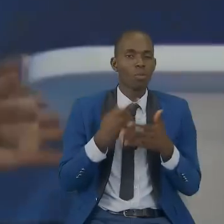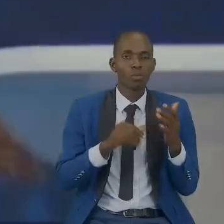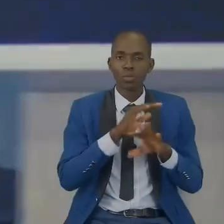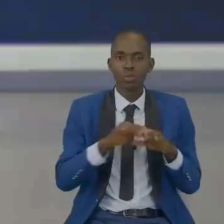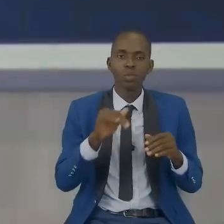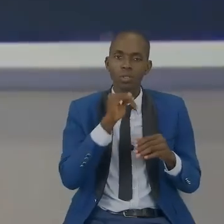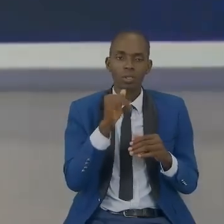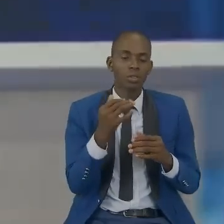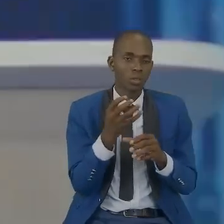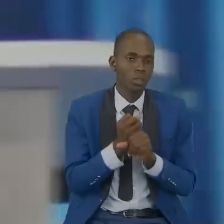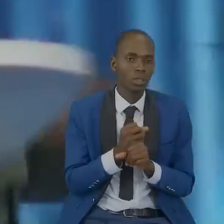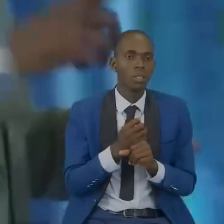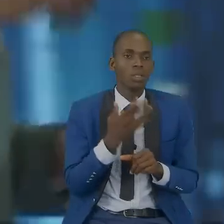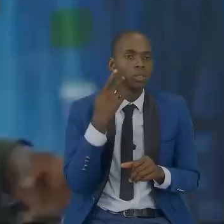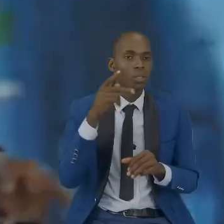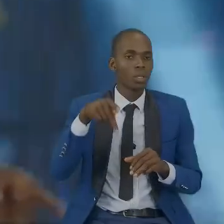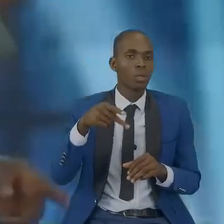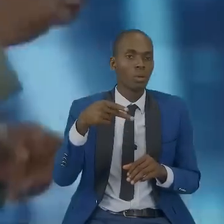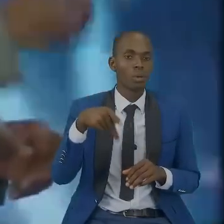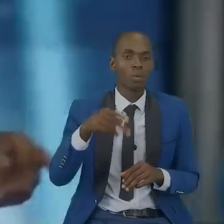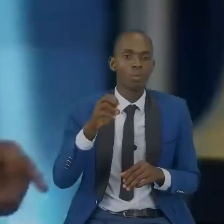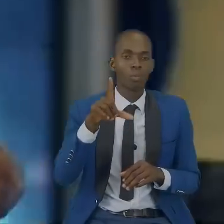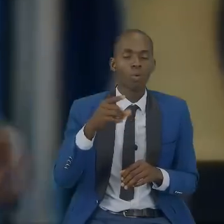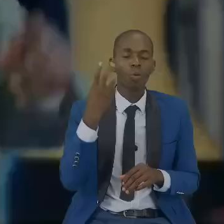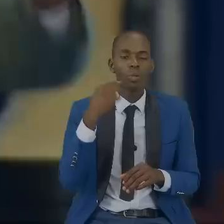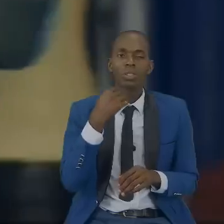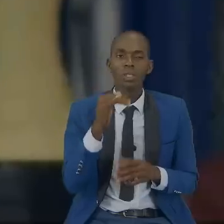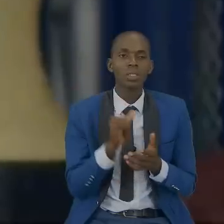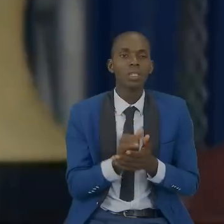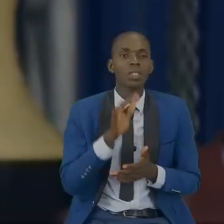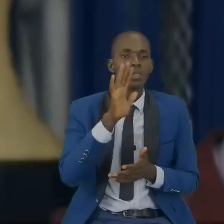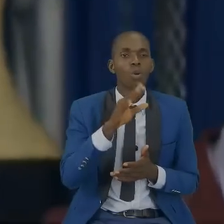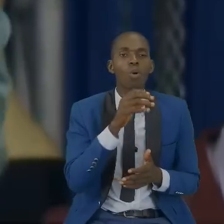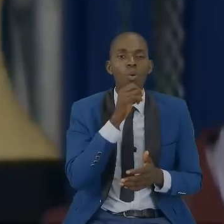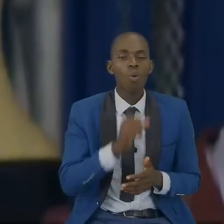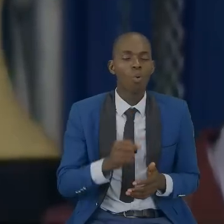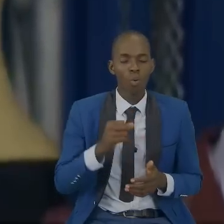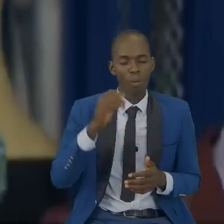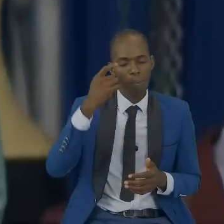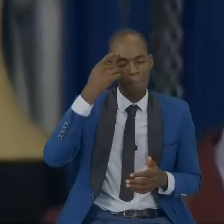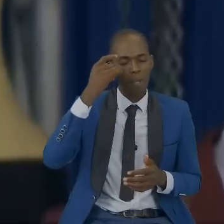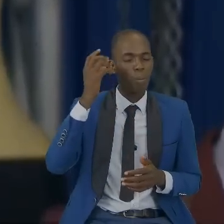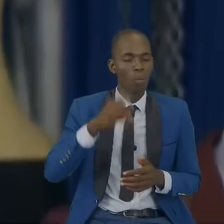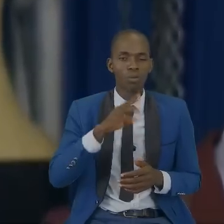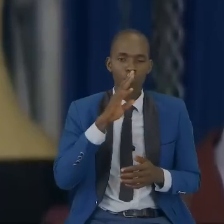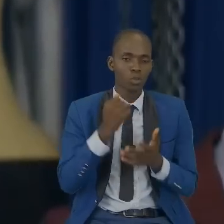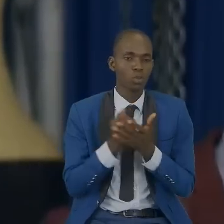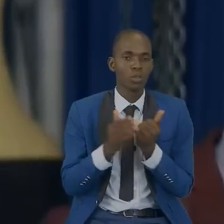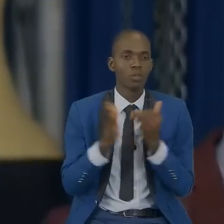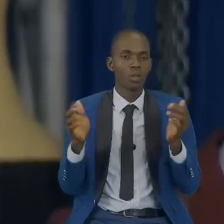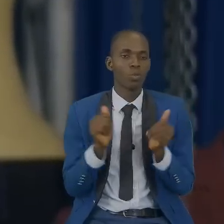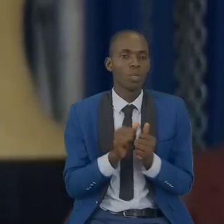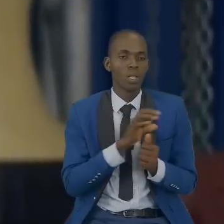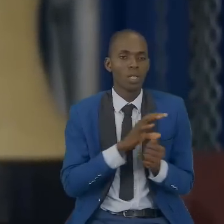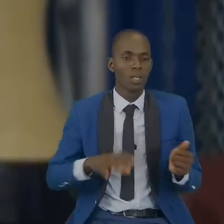the apostle, he was telling the people that their old man should be crucified with Christ, and then he himself, he testified,